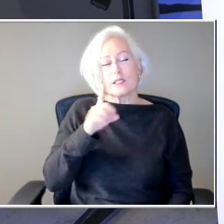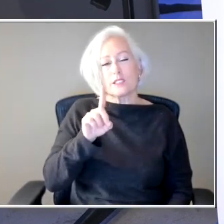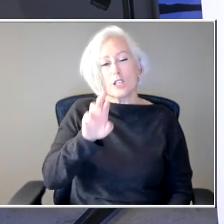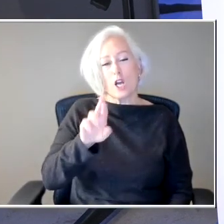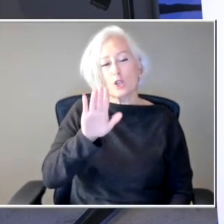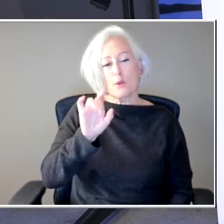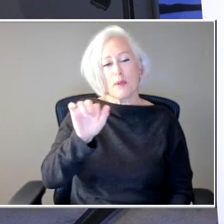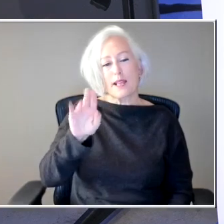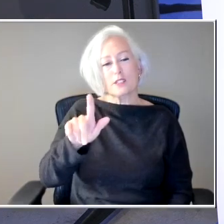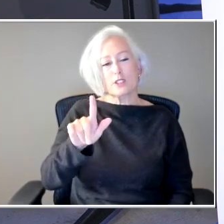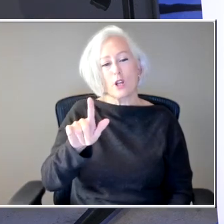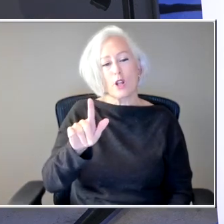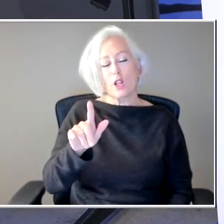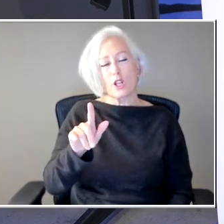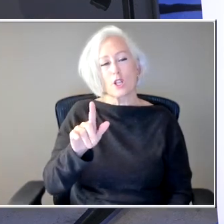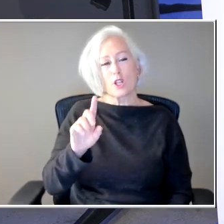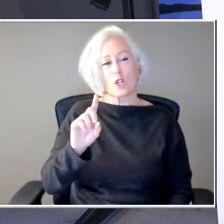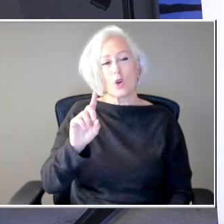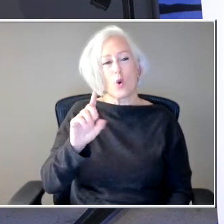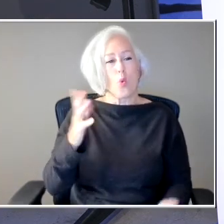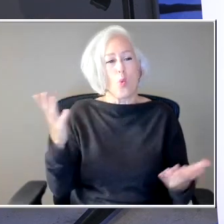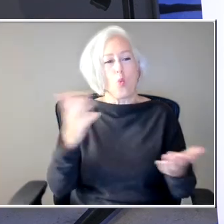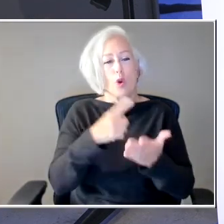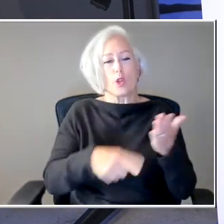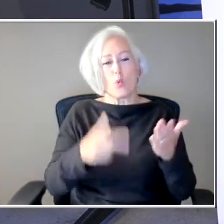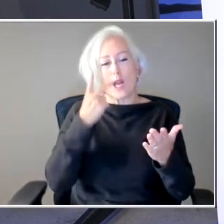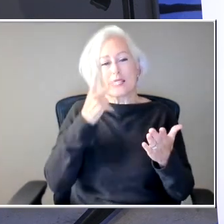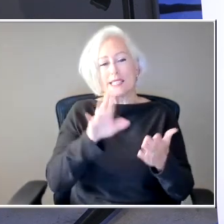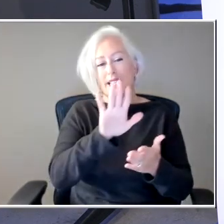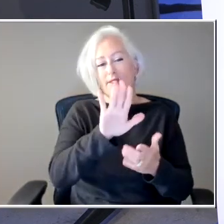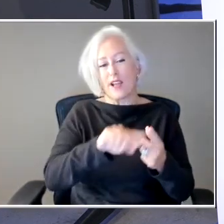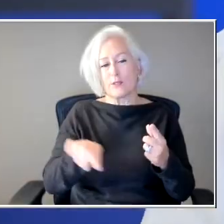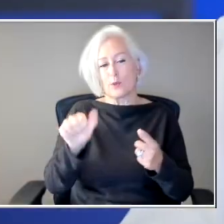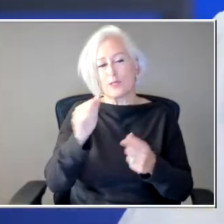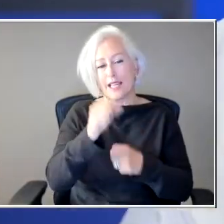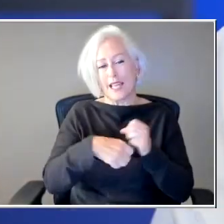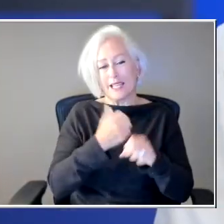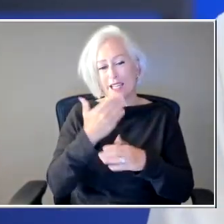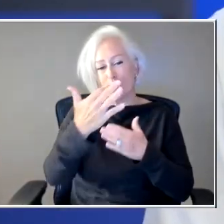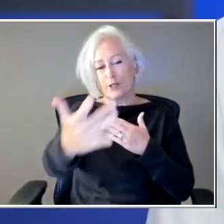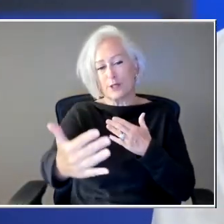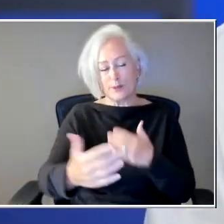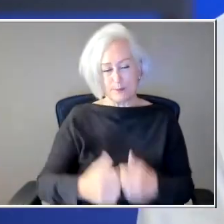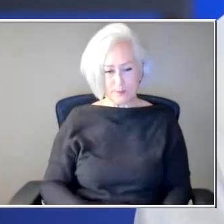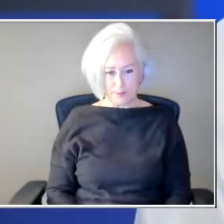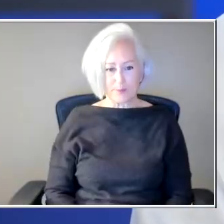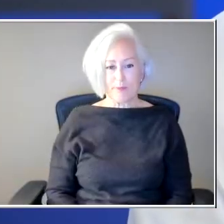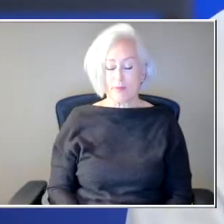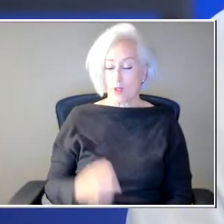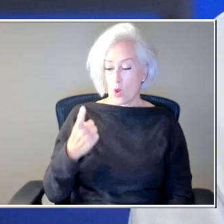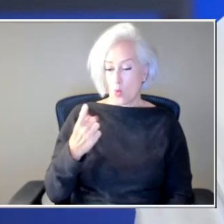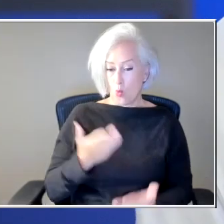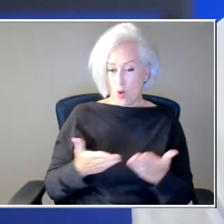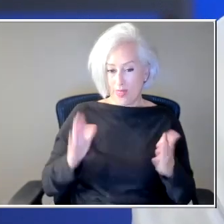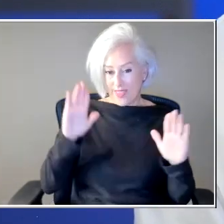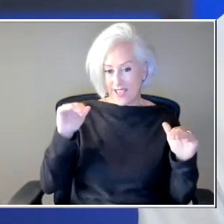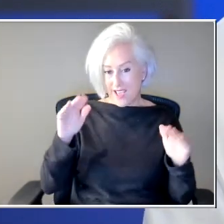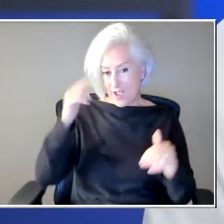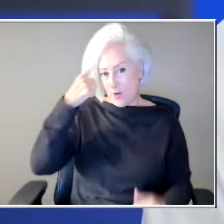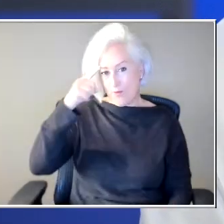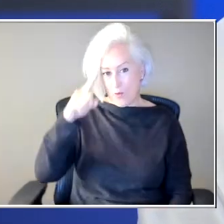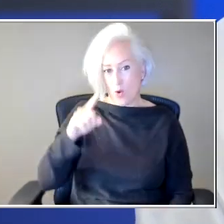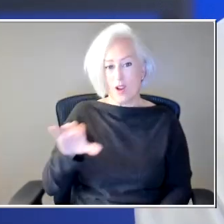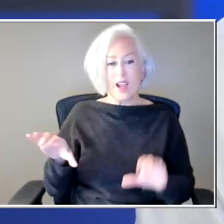the field advancing over the next 5, 10, 15 years down the road? So absolutely. So one thing I'm hoping for, even though I do colonoscopies and I'm